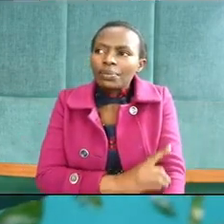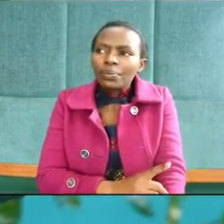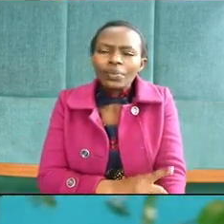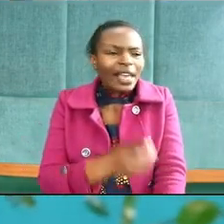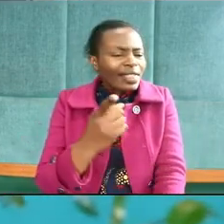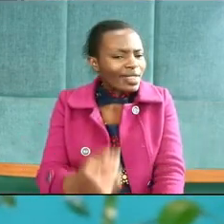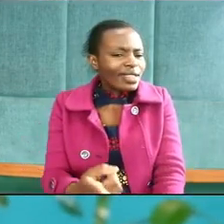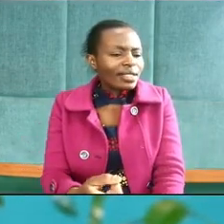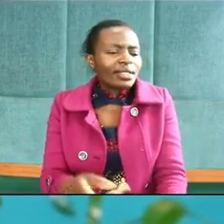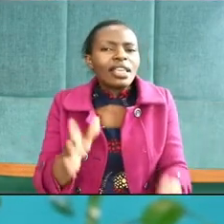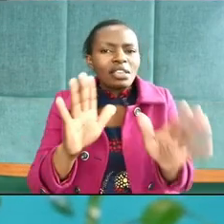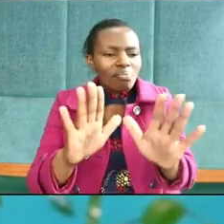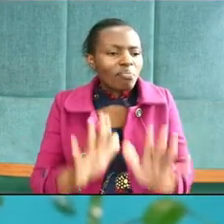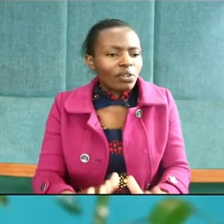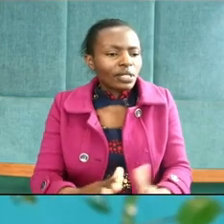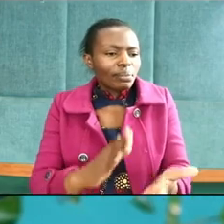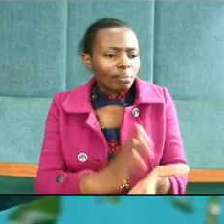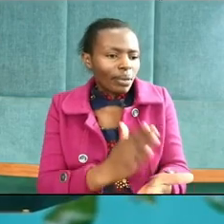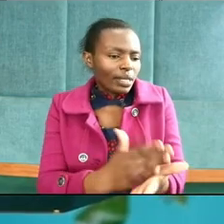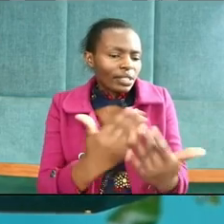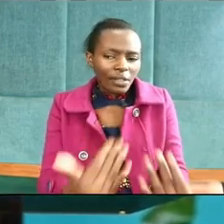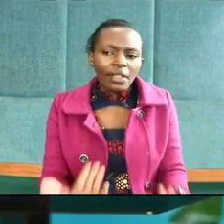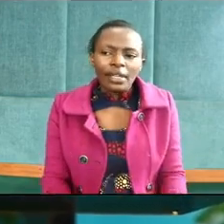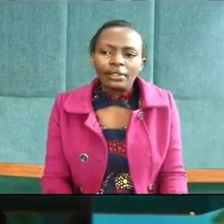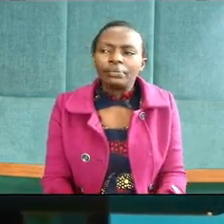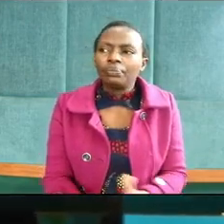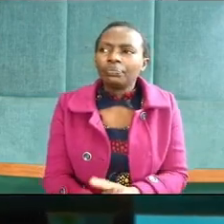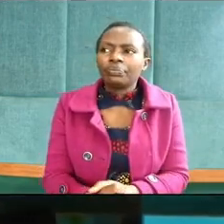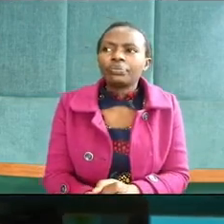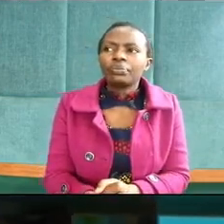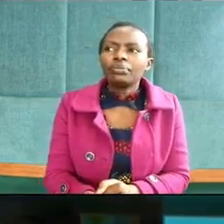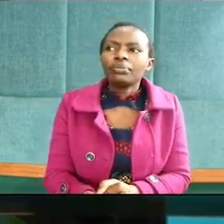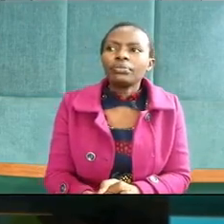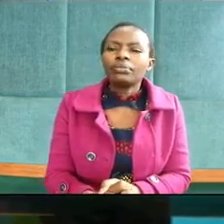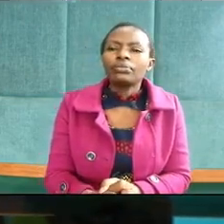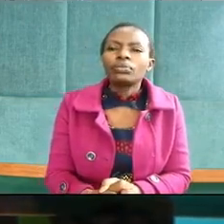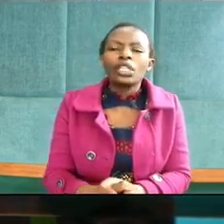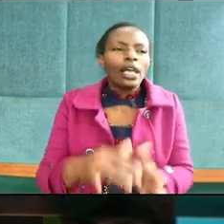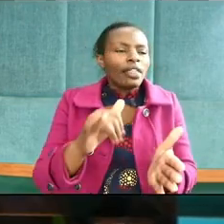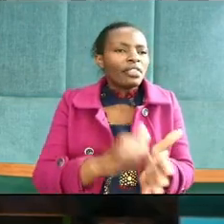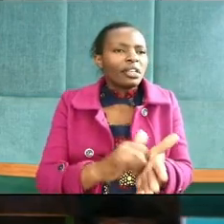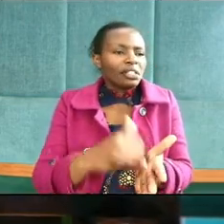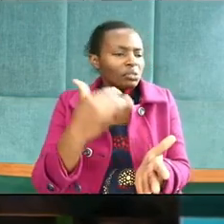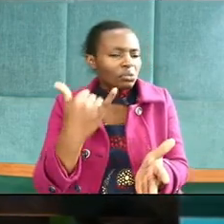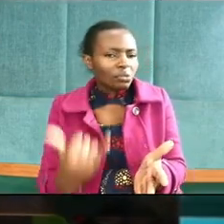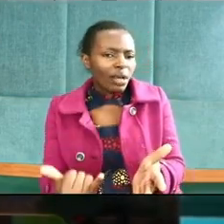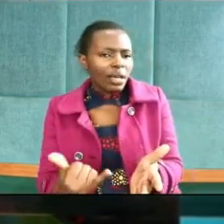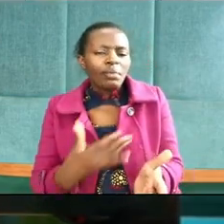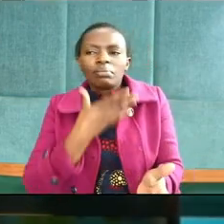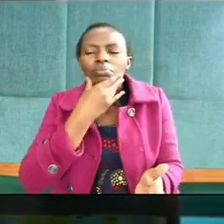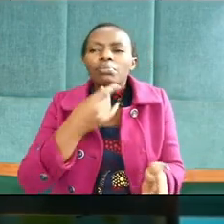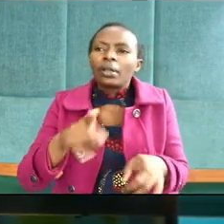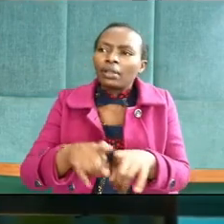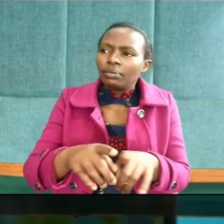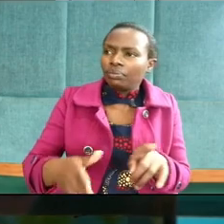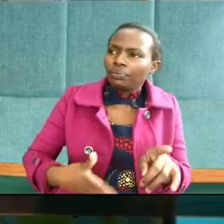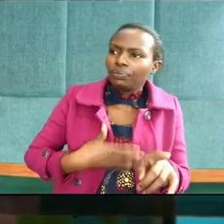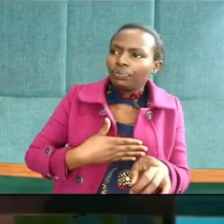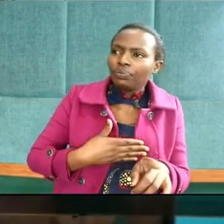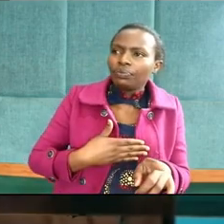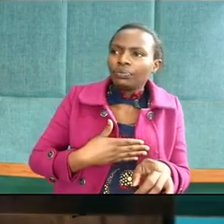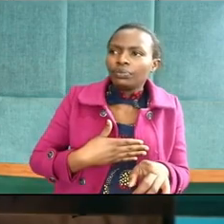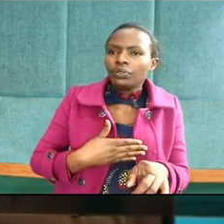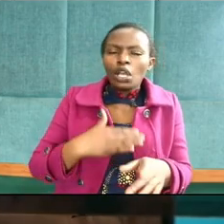This is the preserve of mature individuals. That is why, my brothers and sisters, children